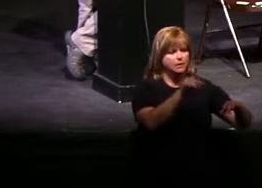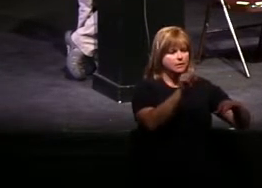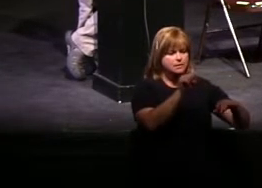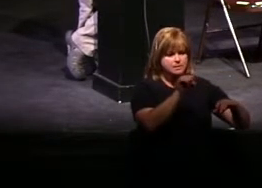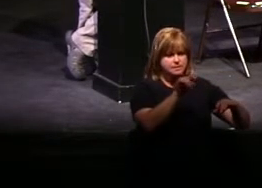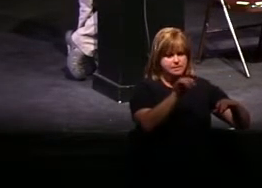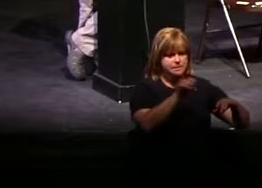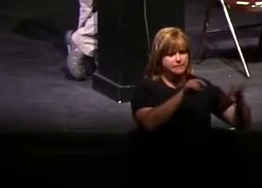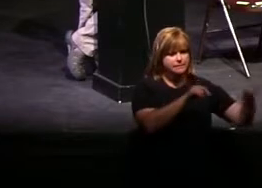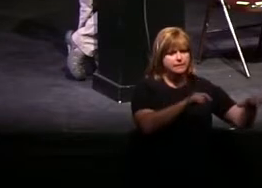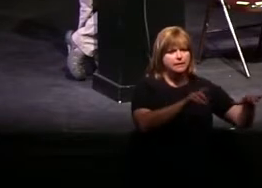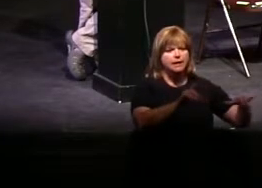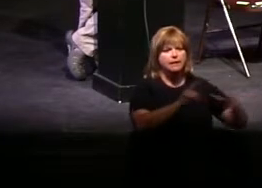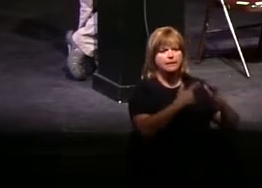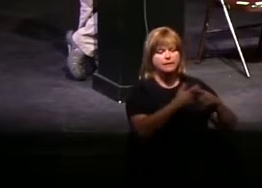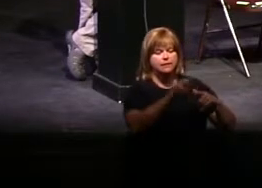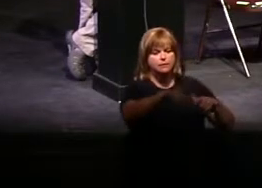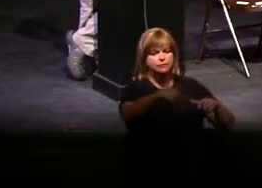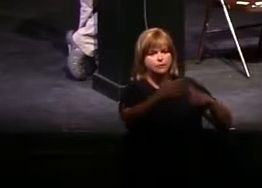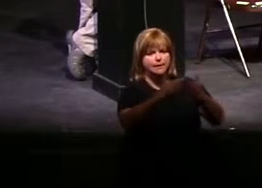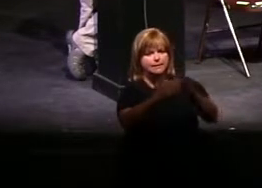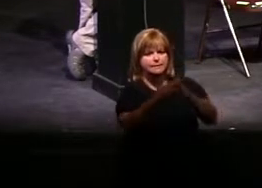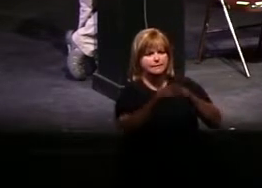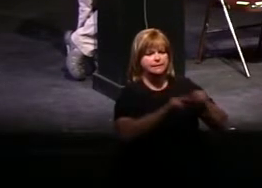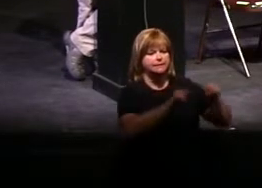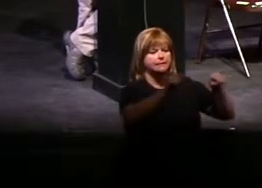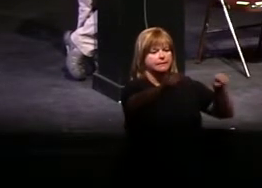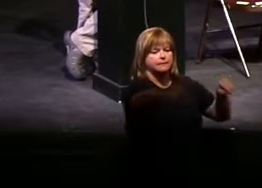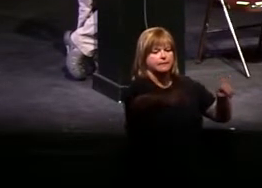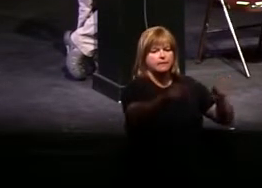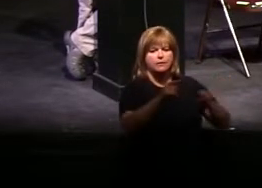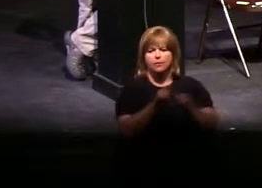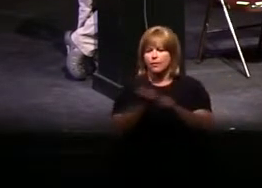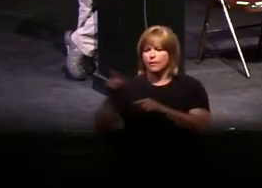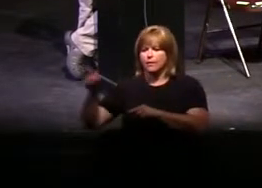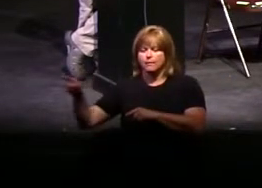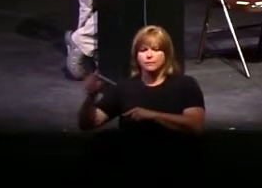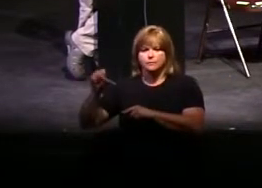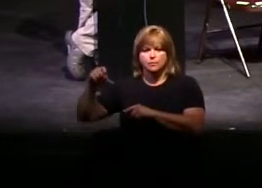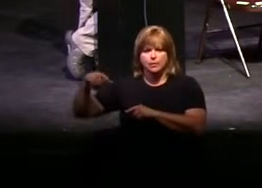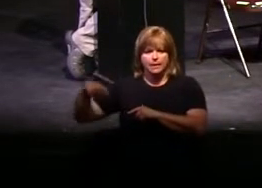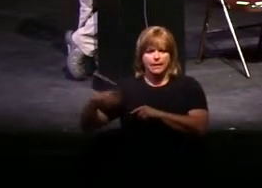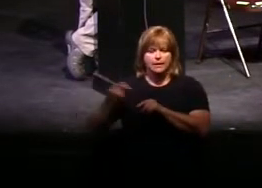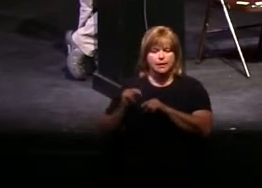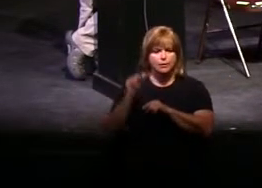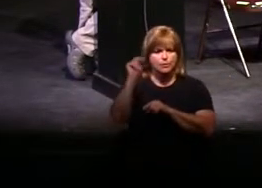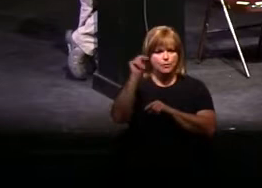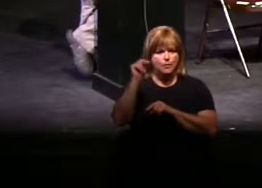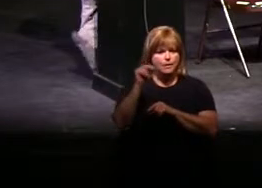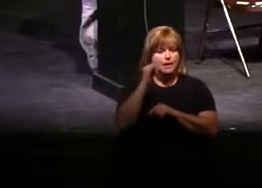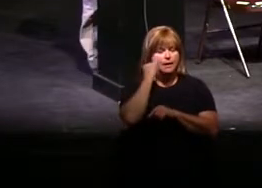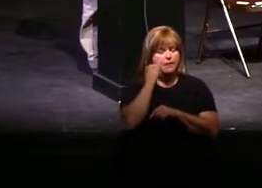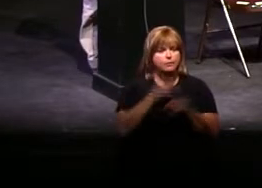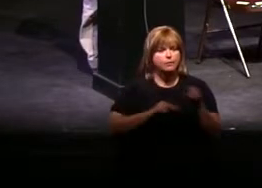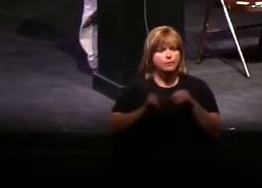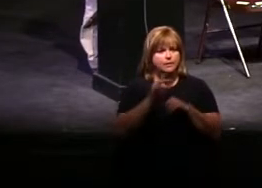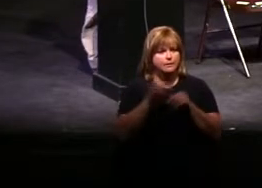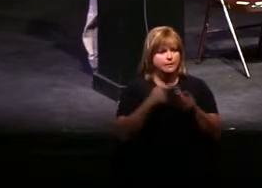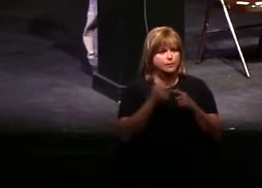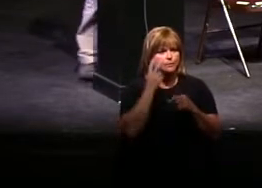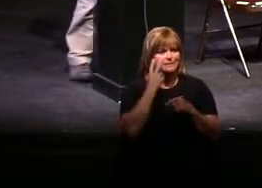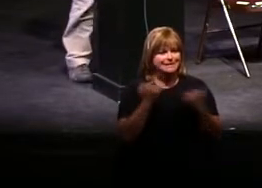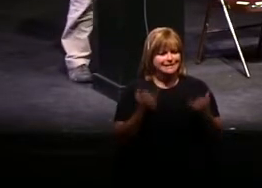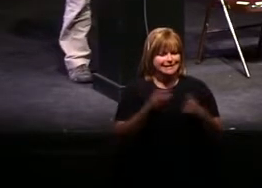the Tri-Cities in southern Washington State, all the way up to Spokane in the north. If you look that up, you'll see that this area